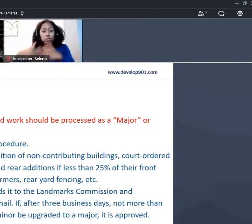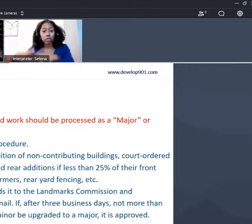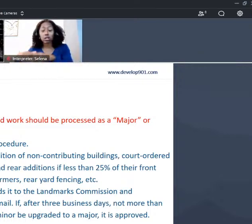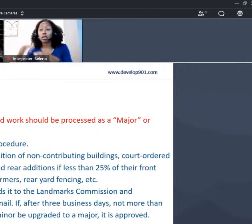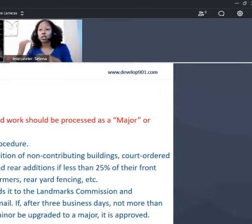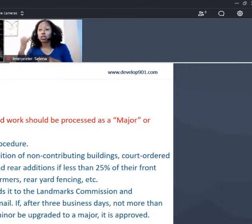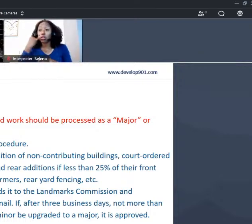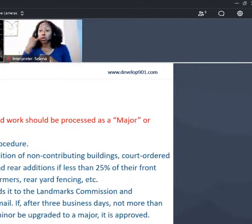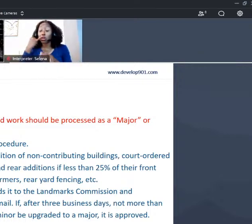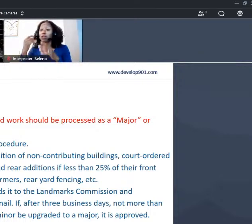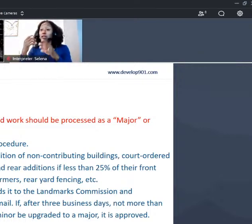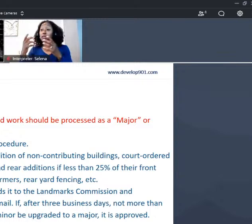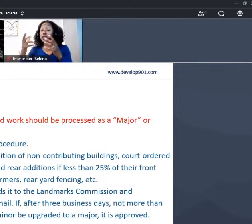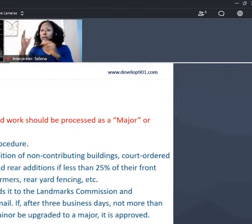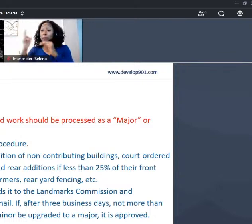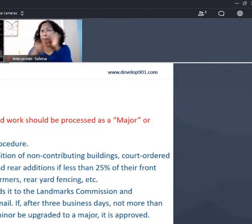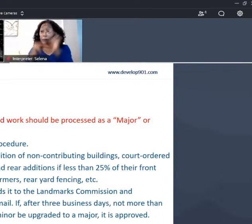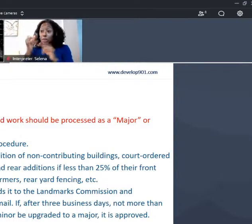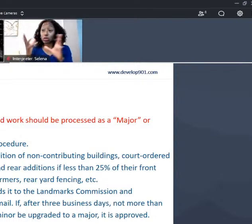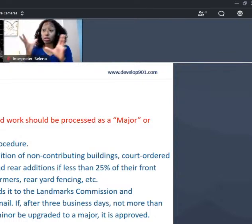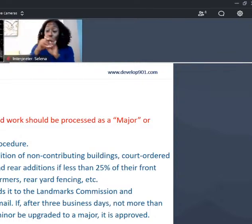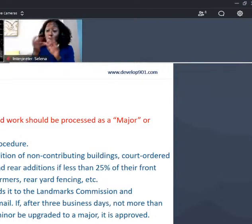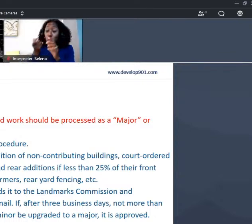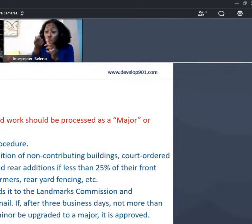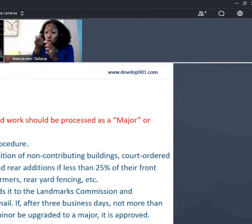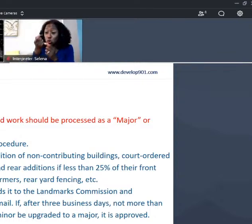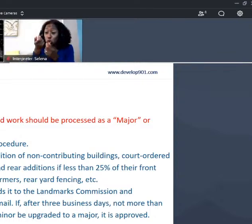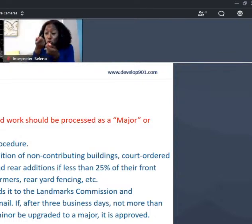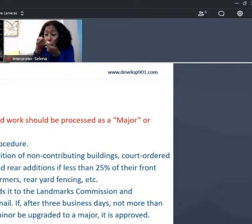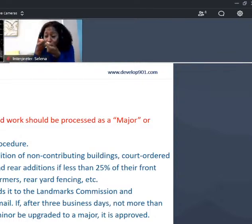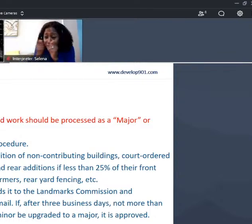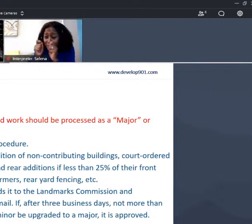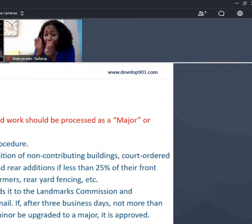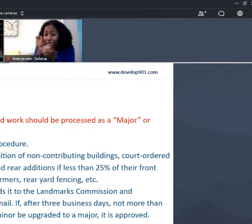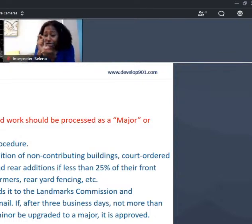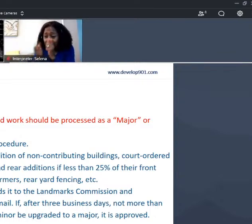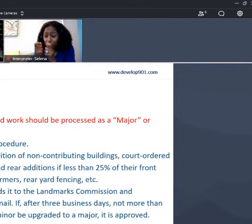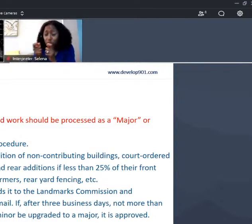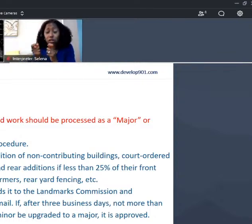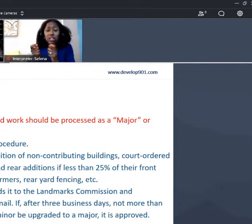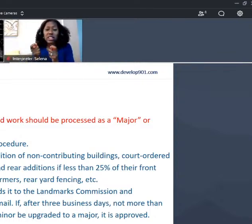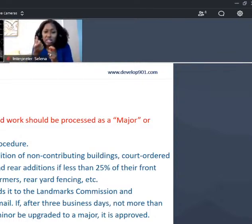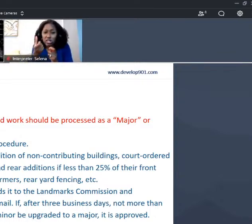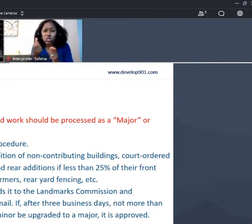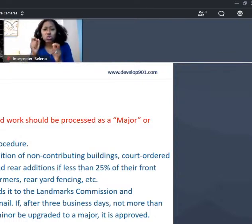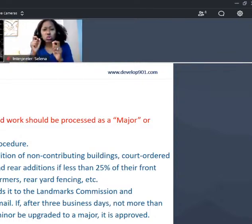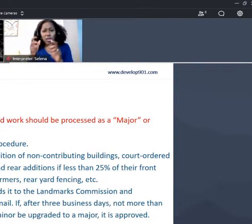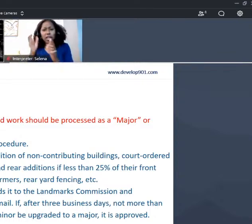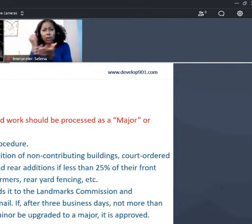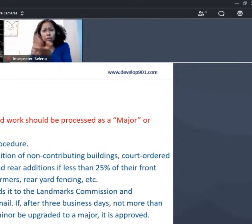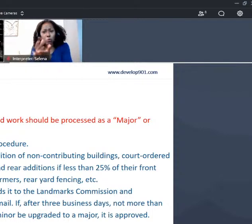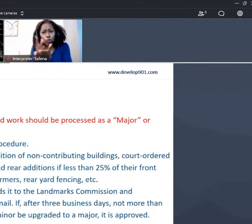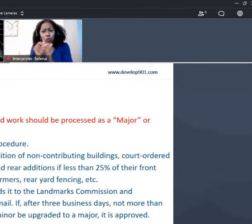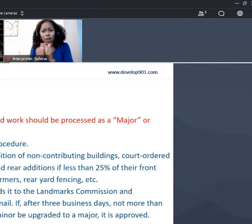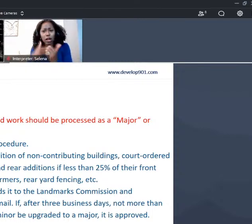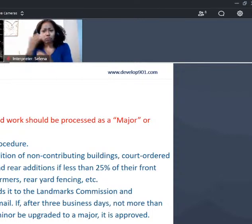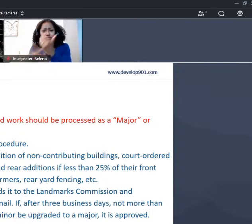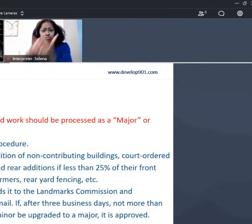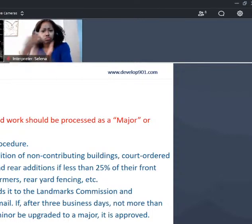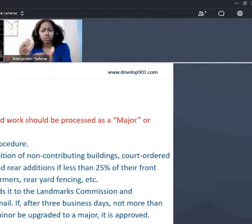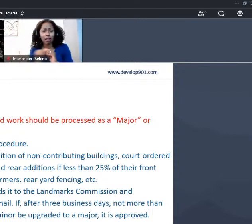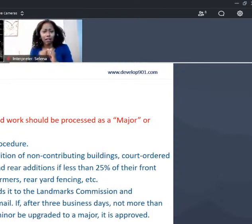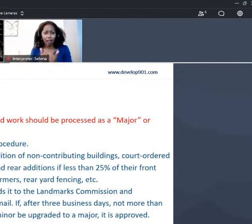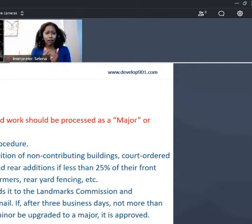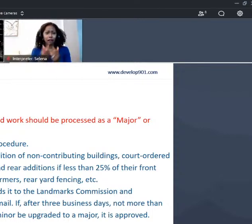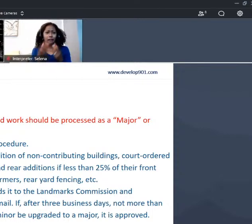contributing structure, if it's minor enough, it can be approved on a fast track. And I've listed those eligible for fast track items.